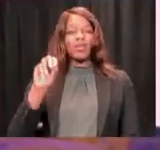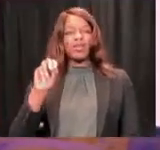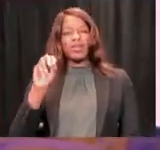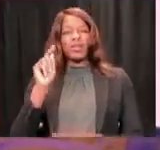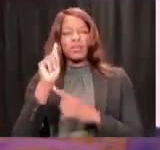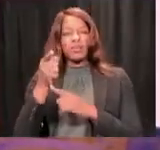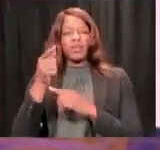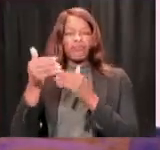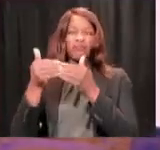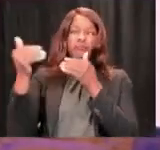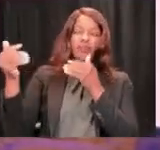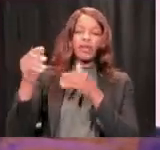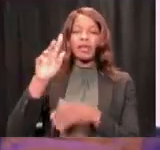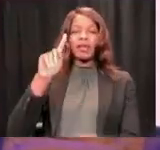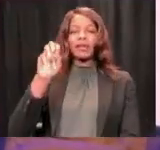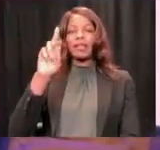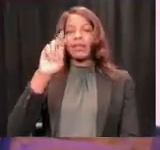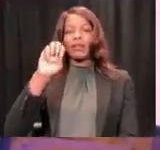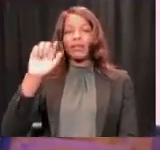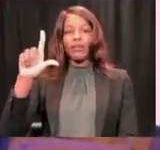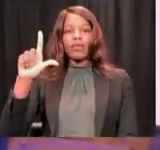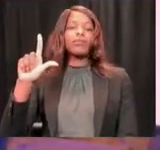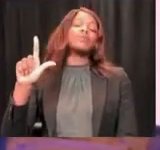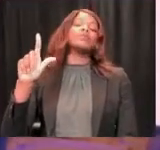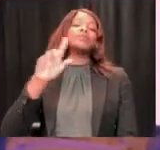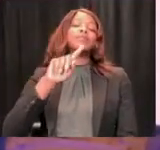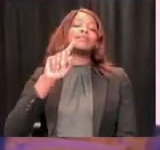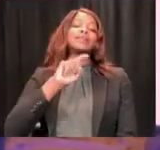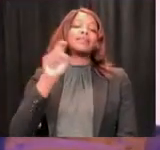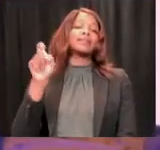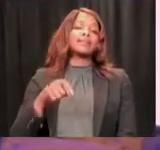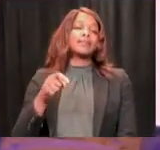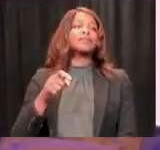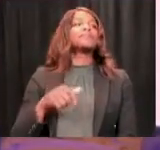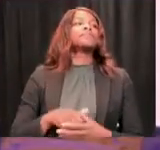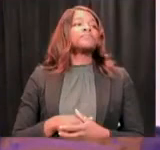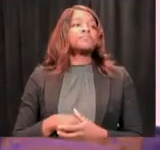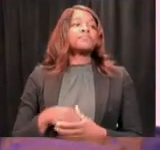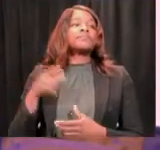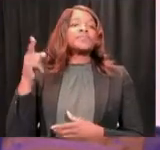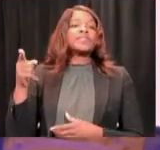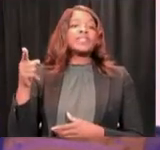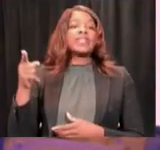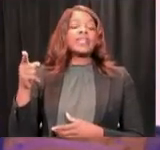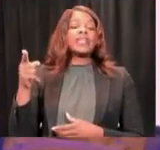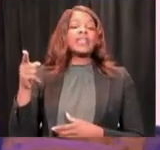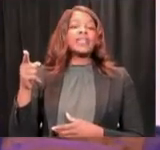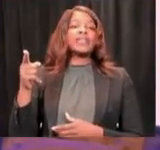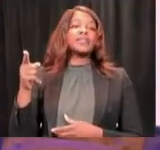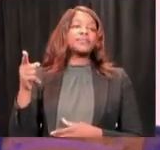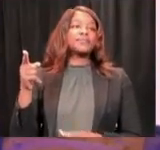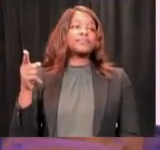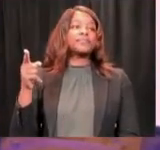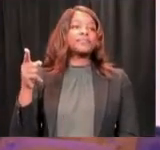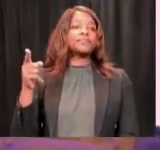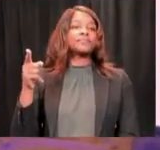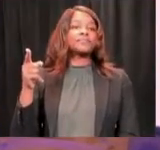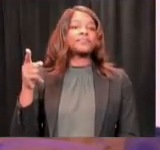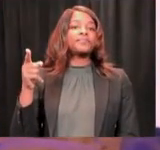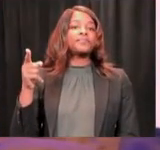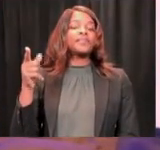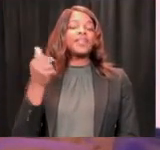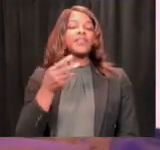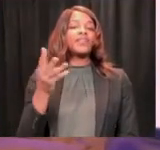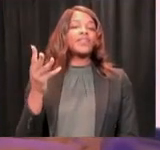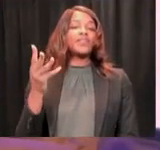Texas. There in Terrell, Texas, Eric Bishop was his given name, but later on he would become known as Jamie Foxx. He was a few